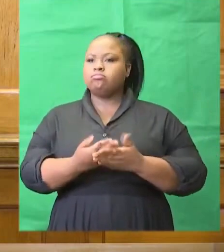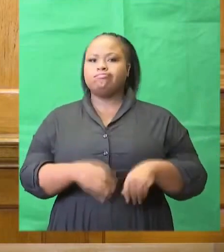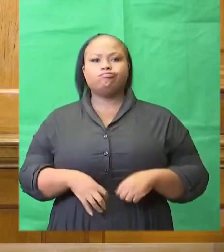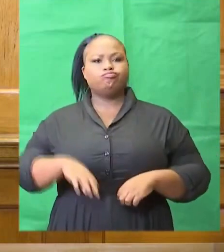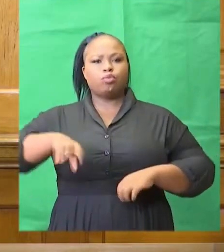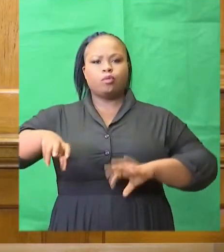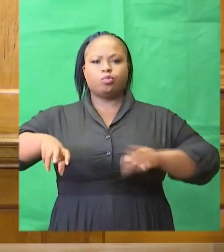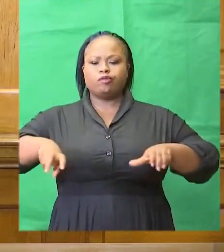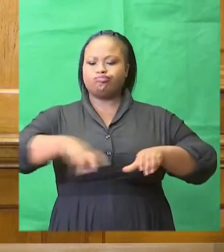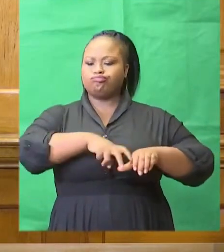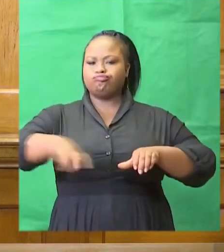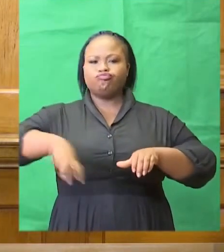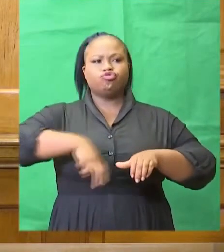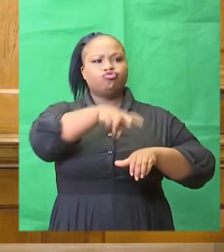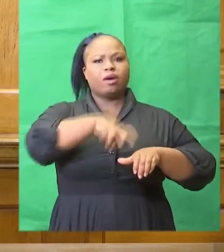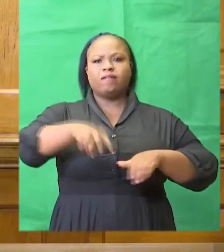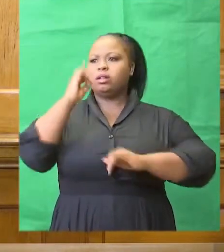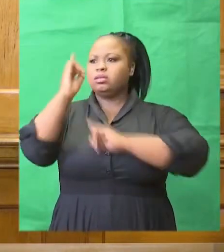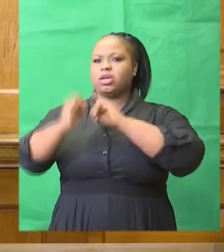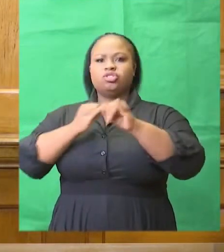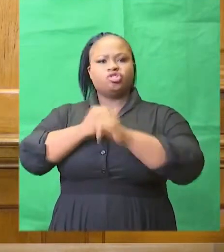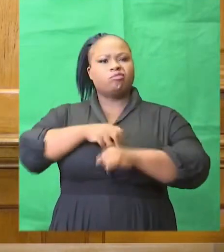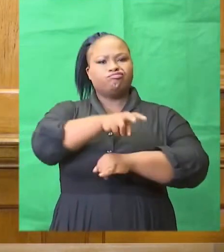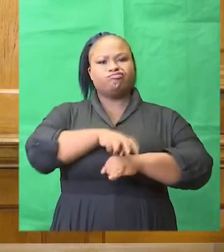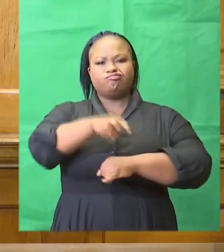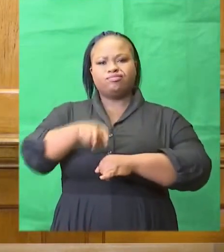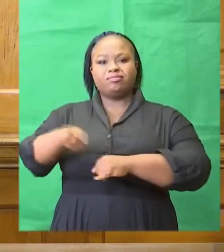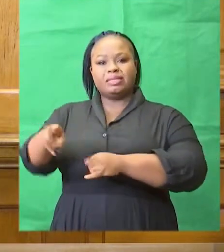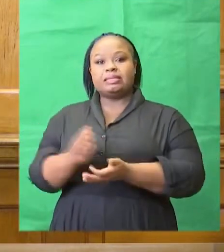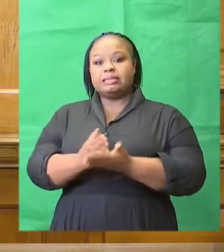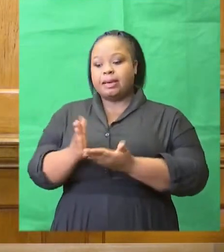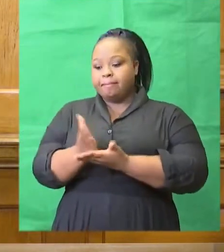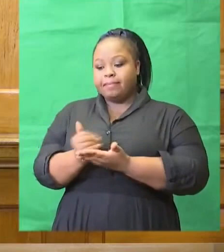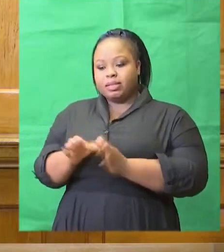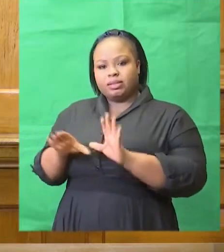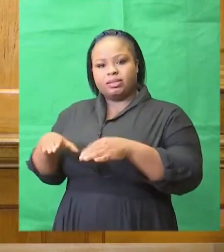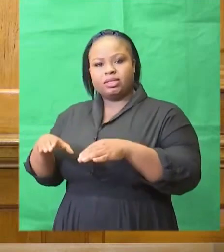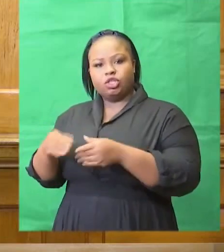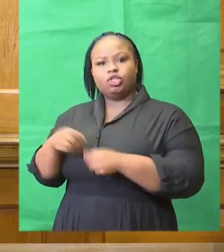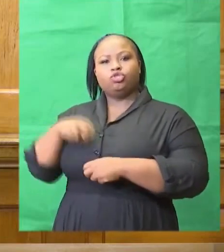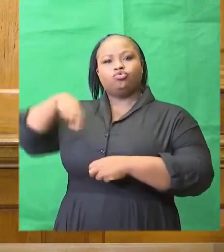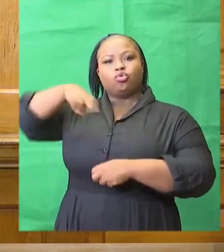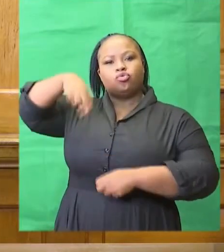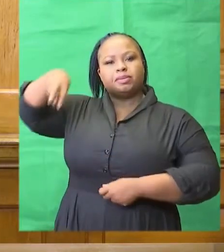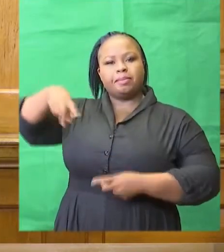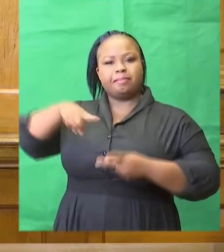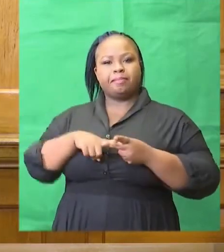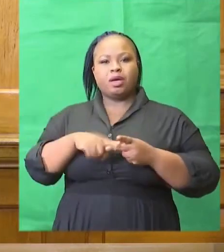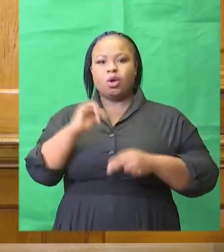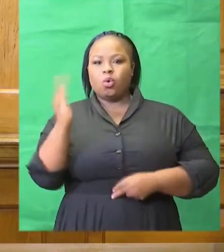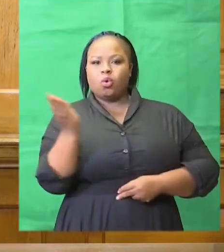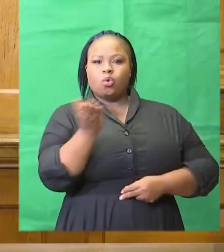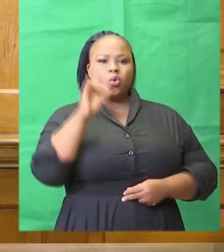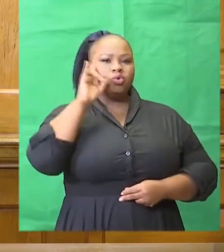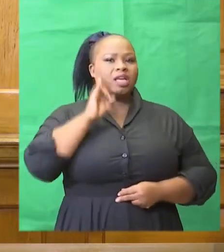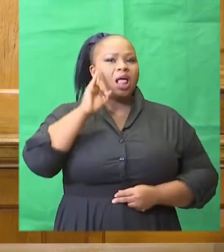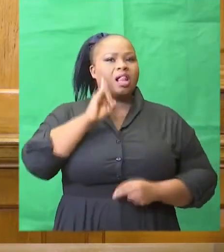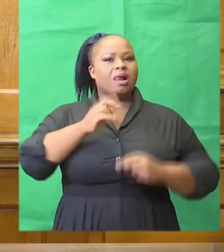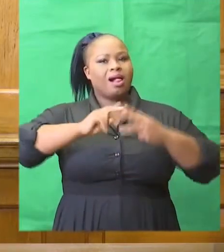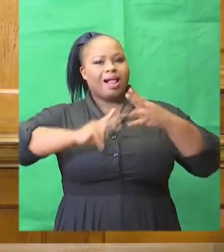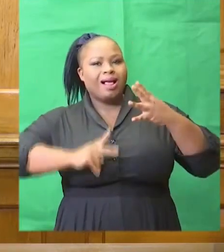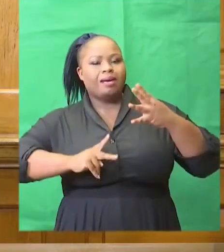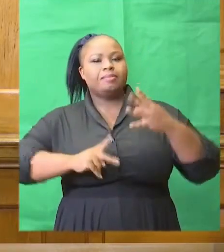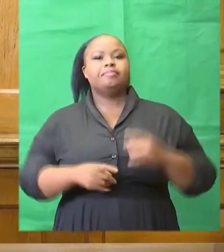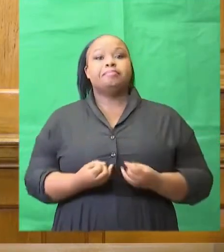travel, and to the recovery of vulnerable sectors like tourism and hospitality. The development of